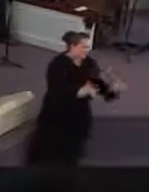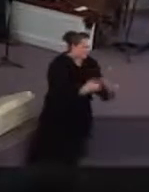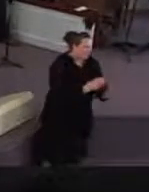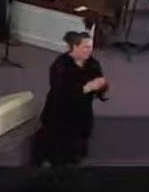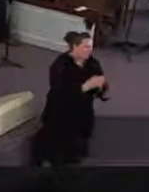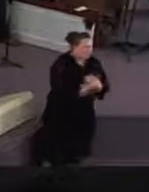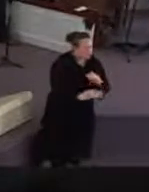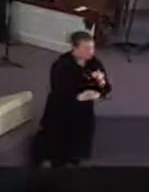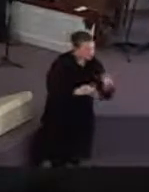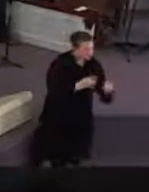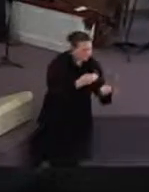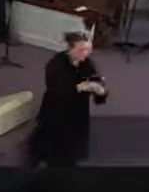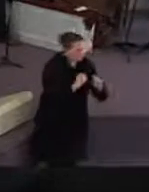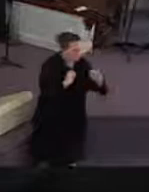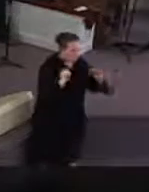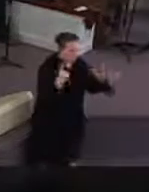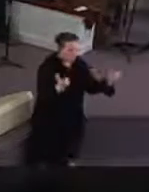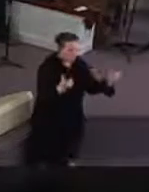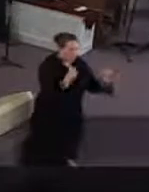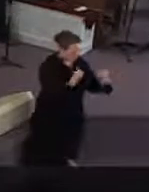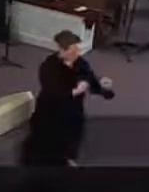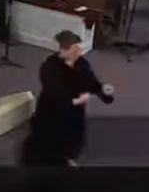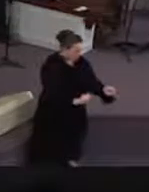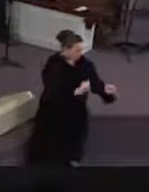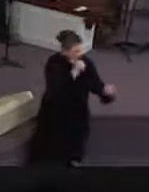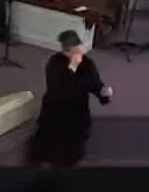amen, and be all that we can be for Jesus.